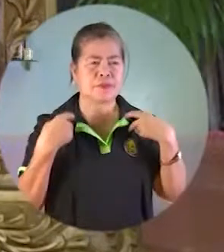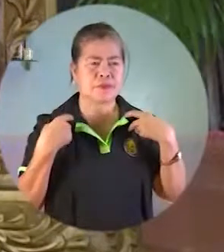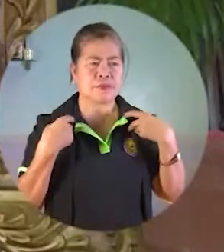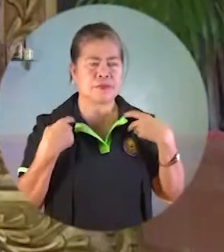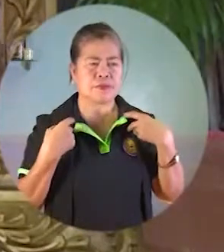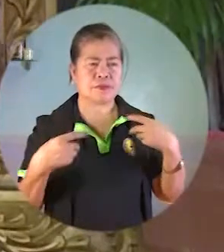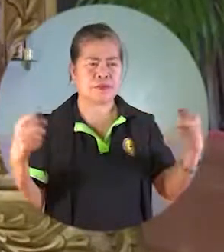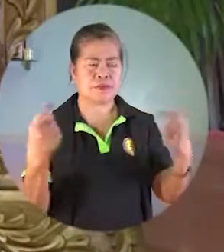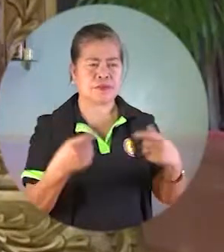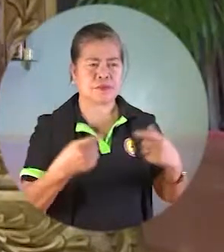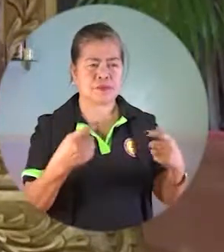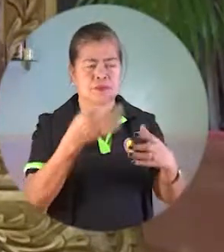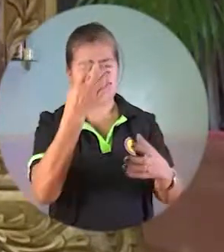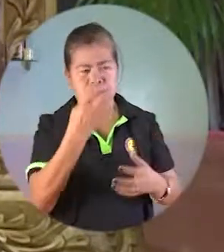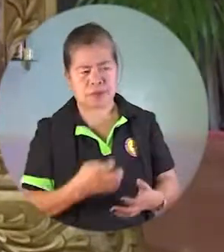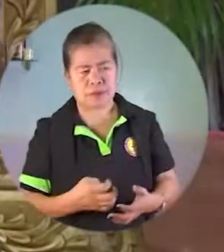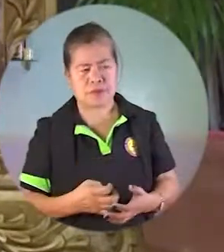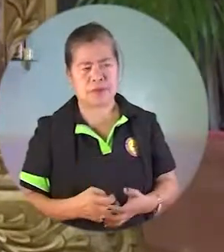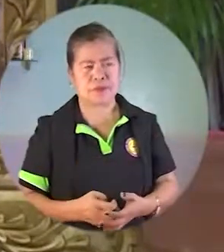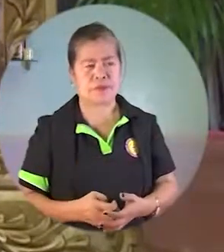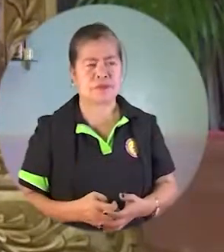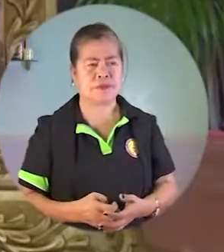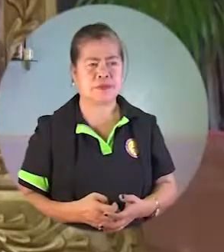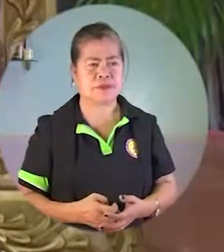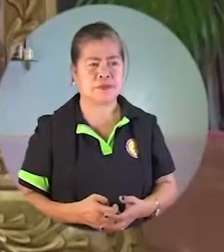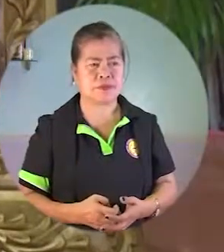there is enmity, hostilities,